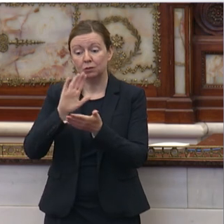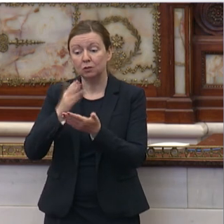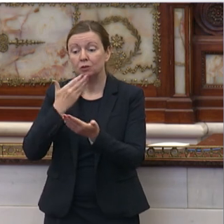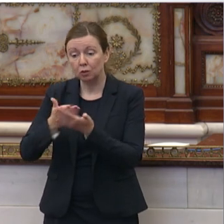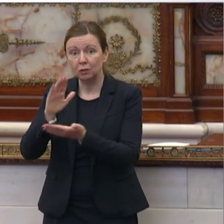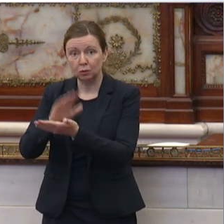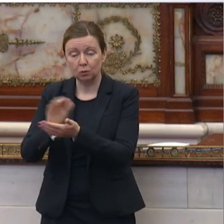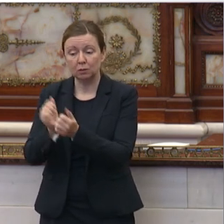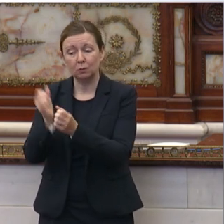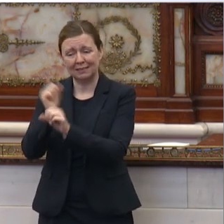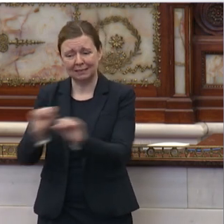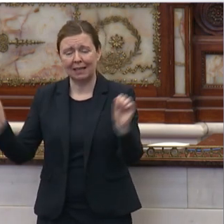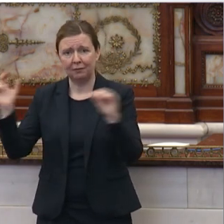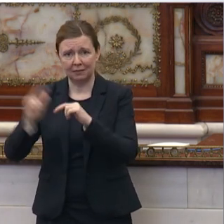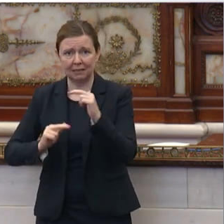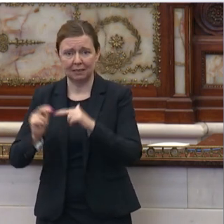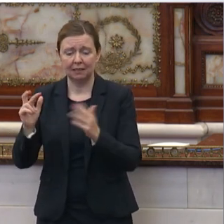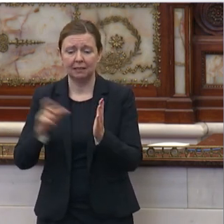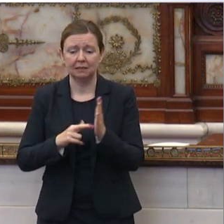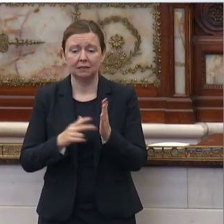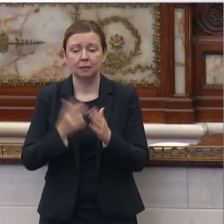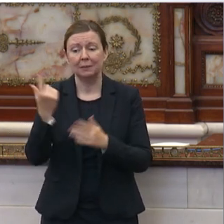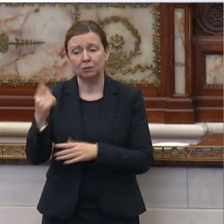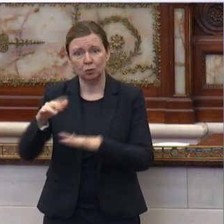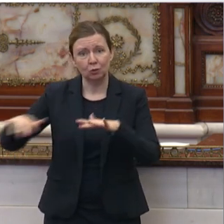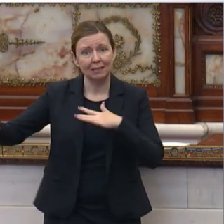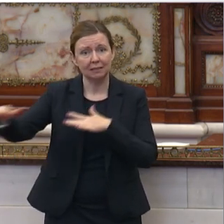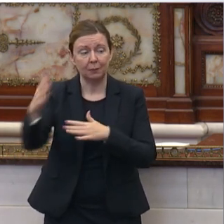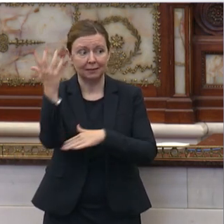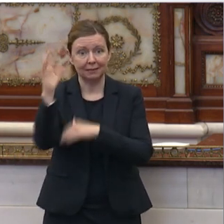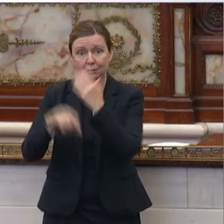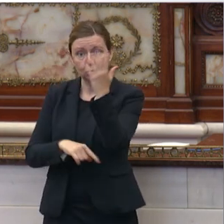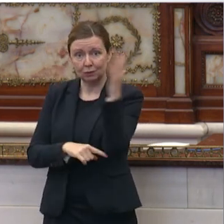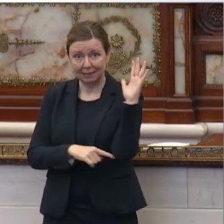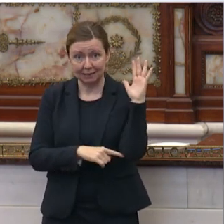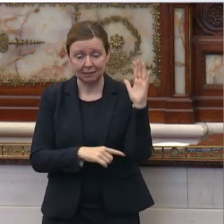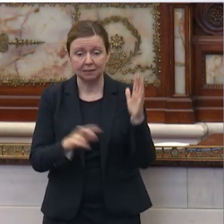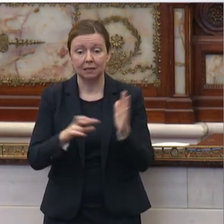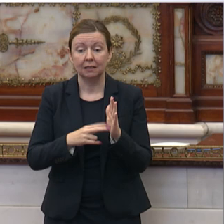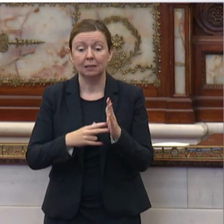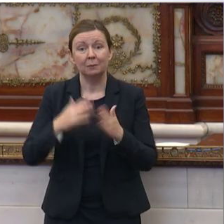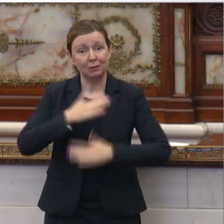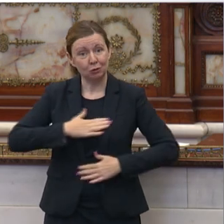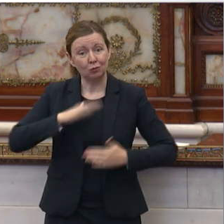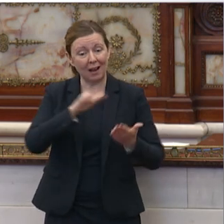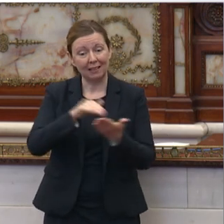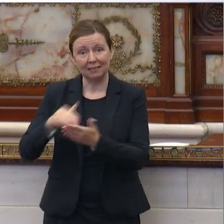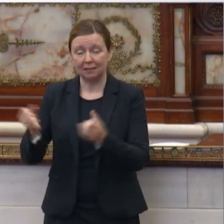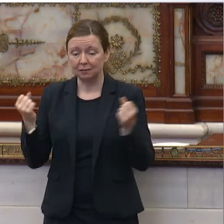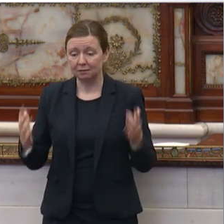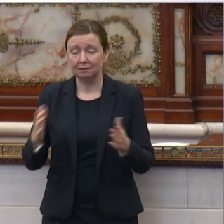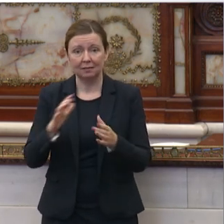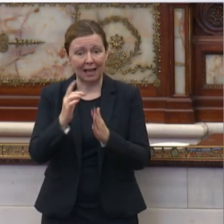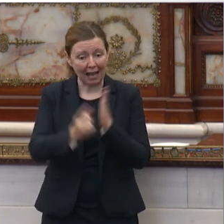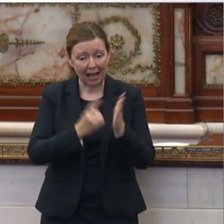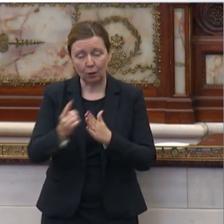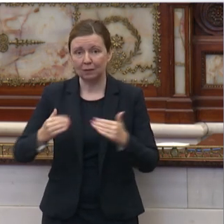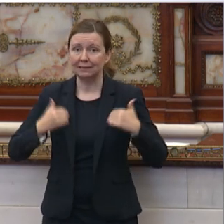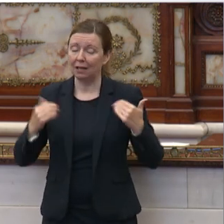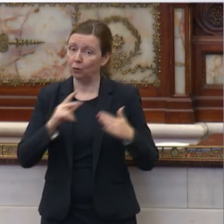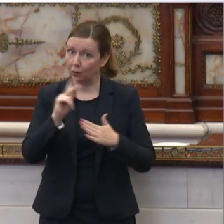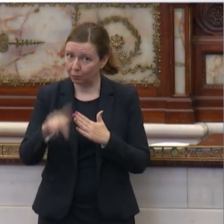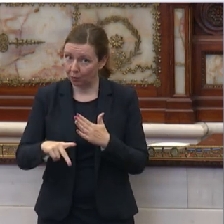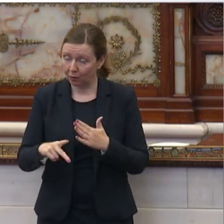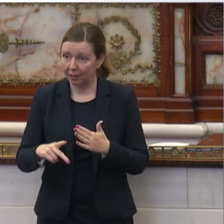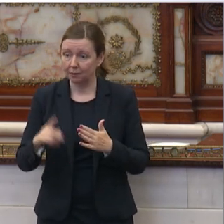with safe facilities. That means green spaces and trees. That means rec centers with plentiful hours and youth programming. And